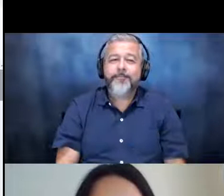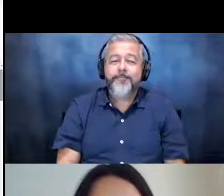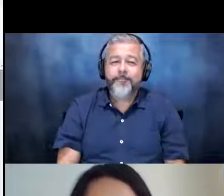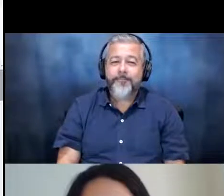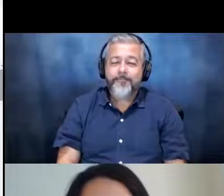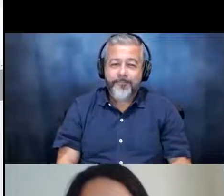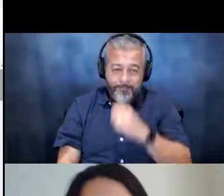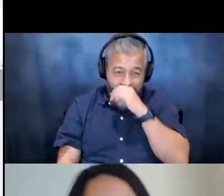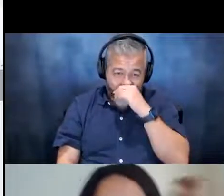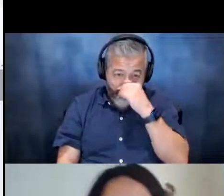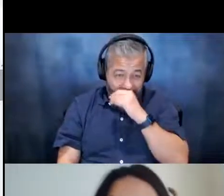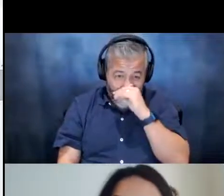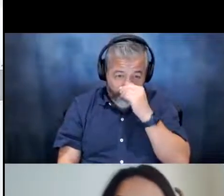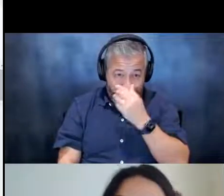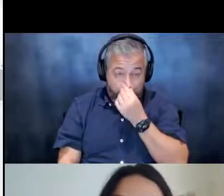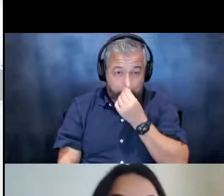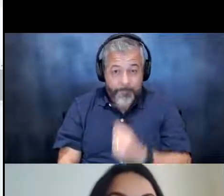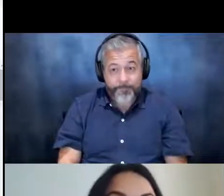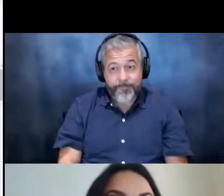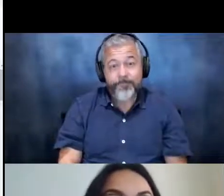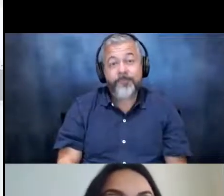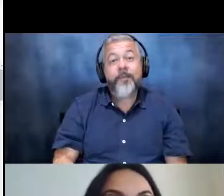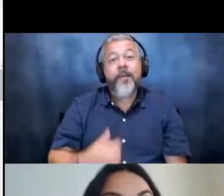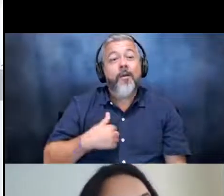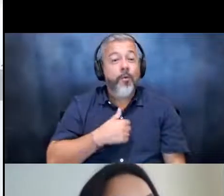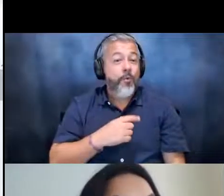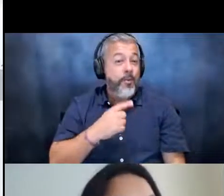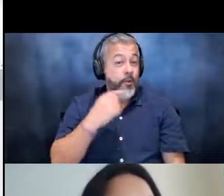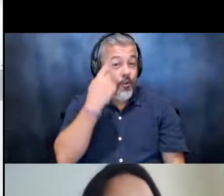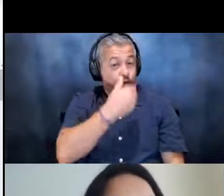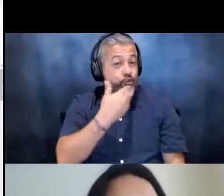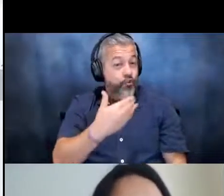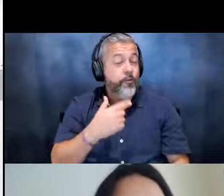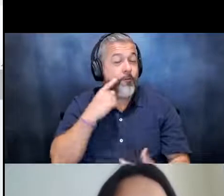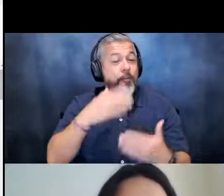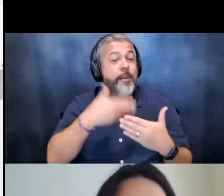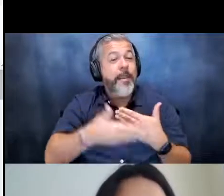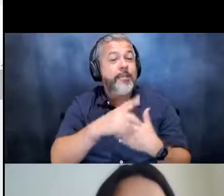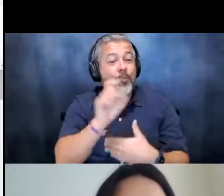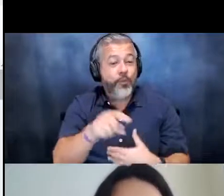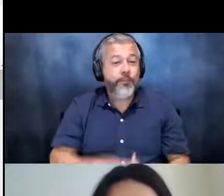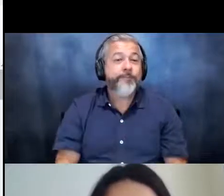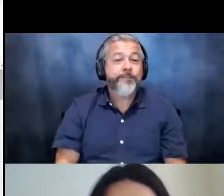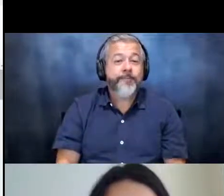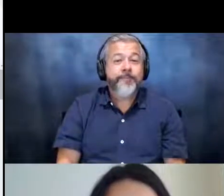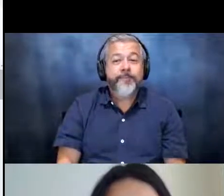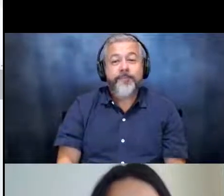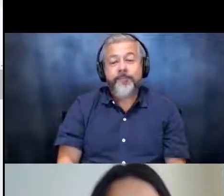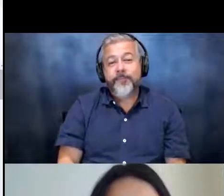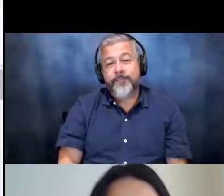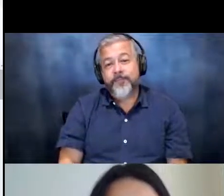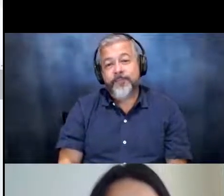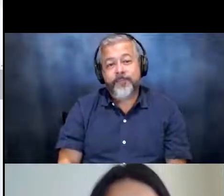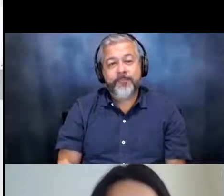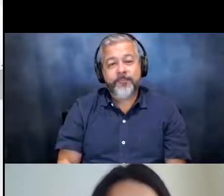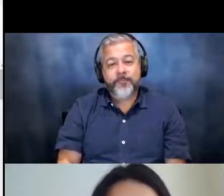All right. I think that we are looking good to go on to our next question. And I'm just going to check our Q&A just really